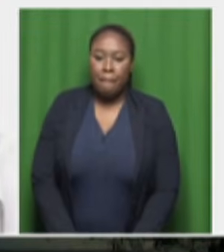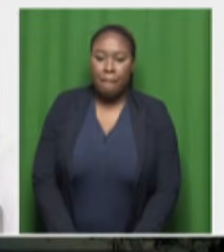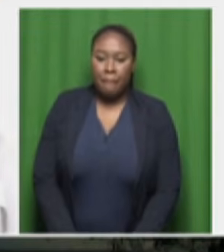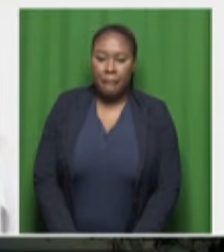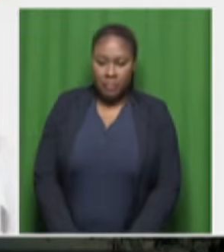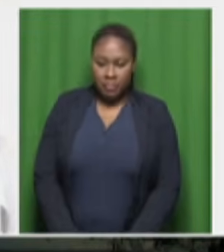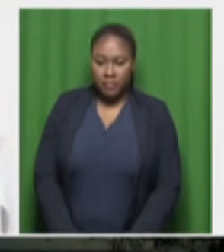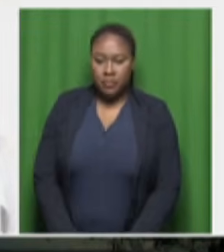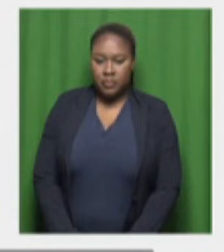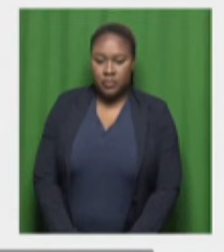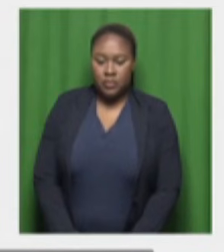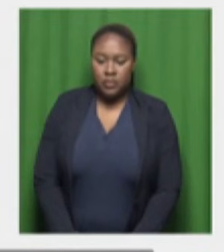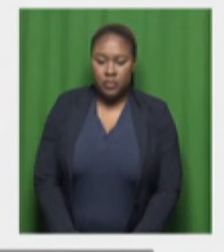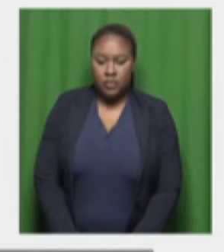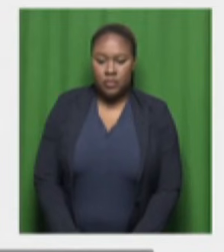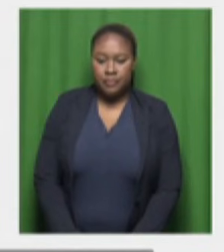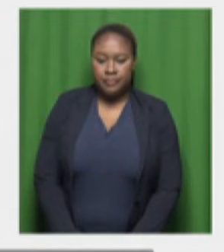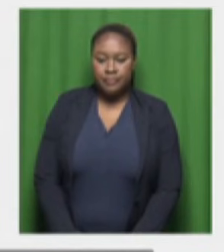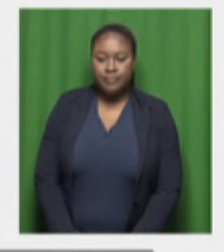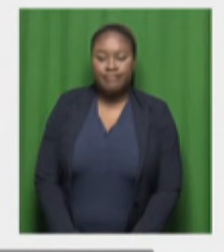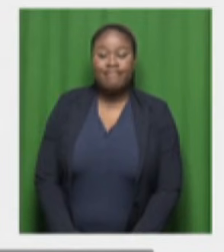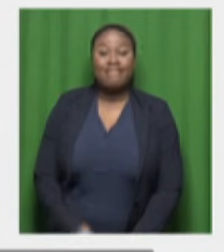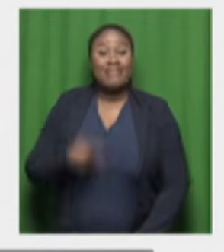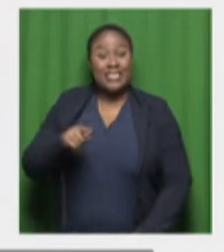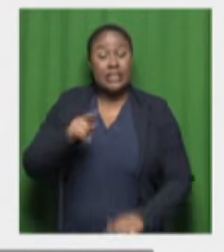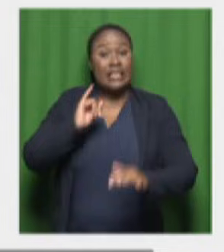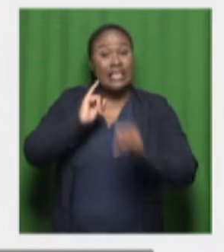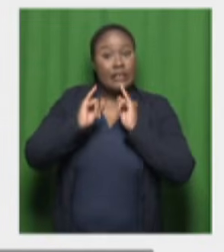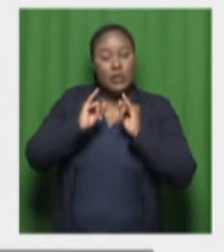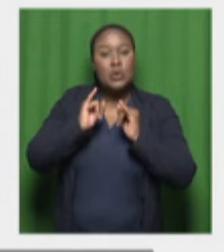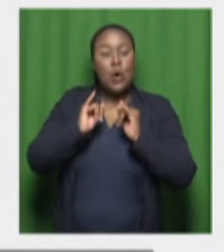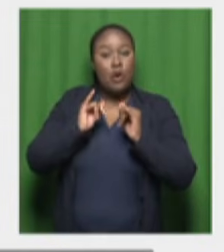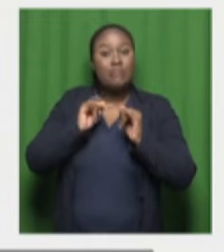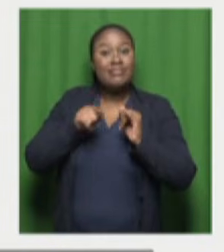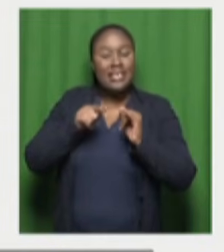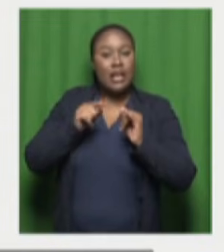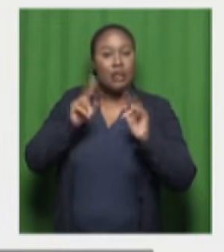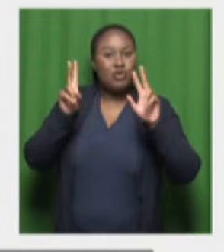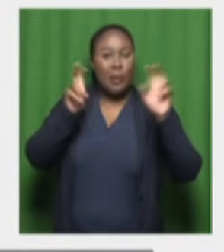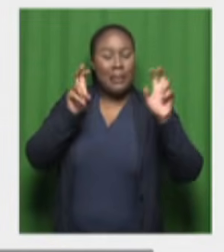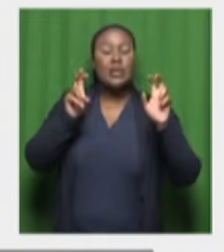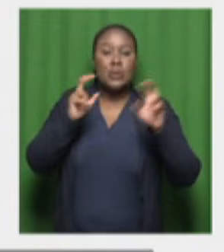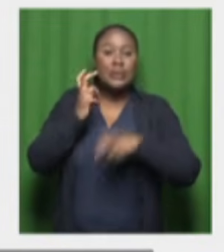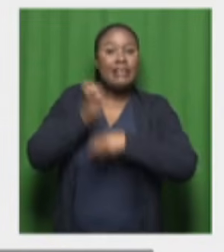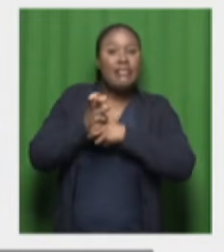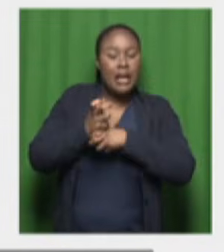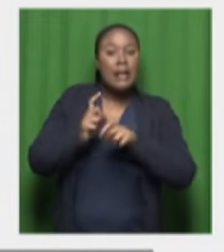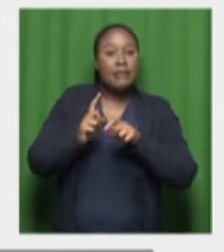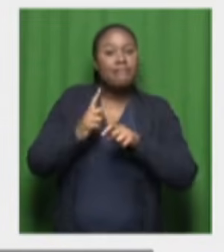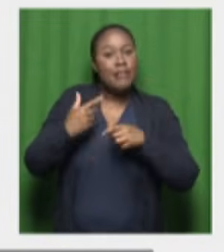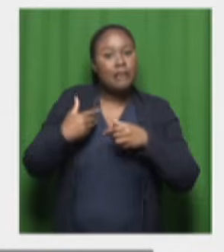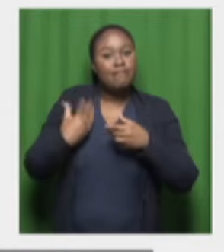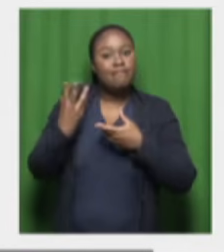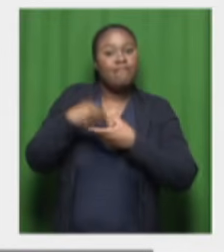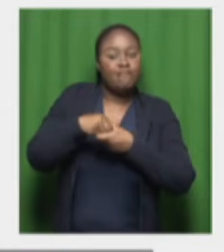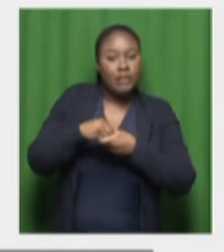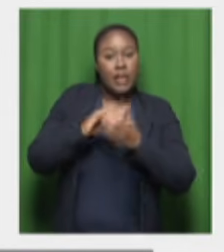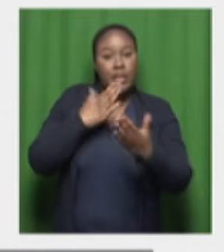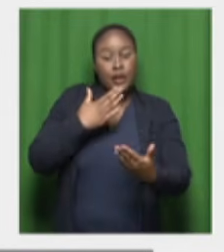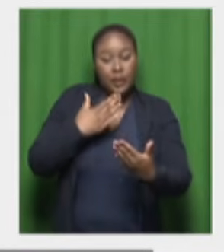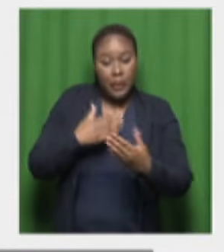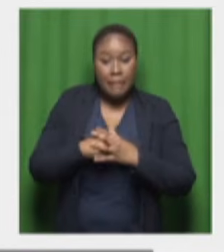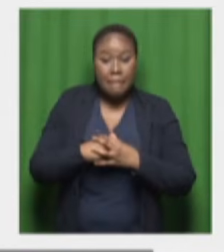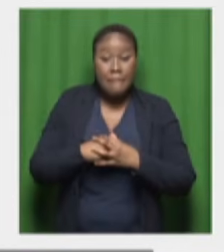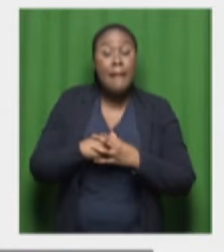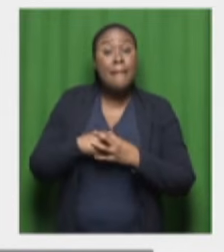Thank you for bringing us into this difficult conversation. I think it's one that we must have. I was one of those young people